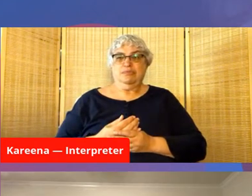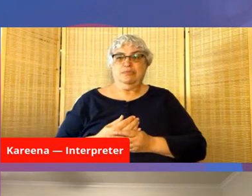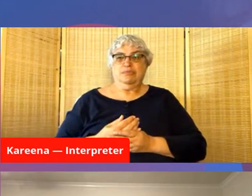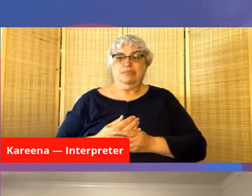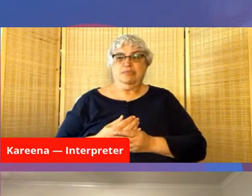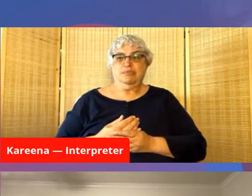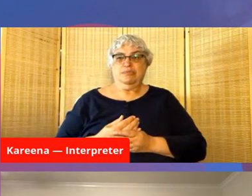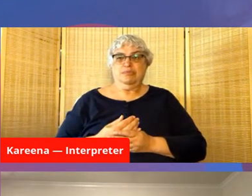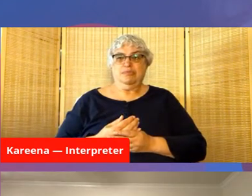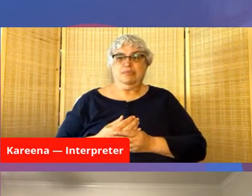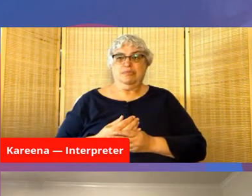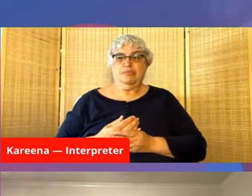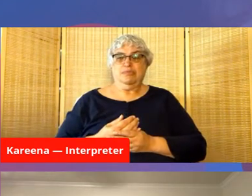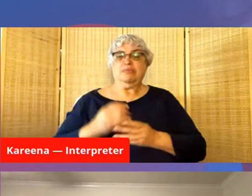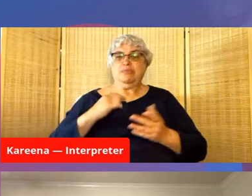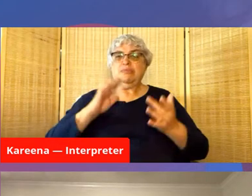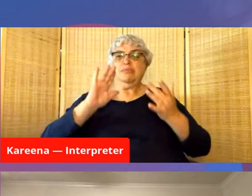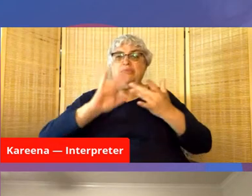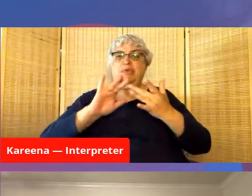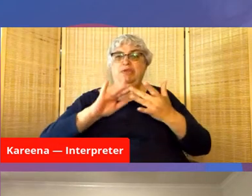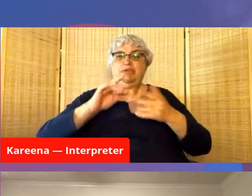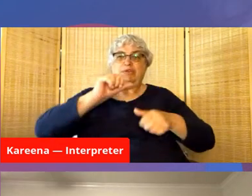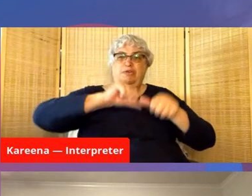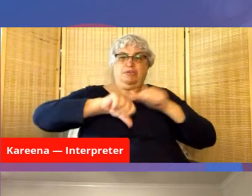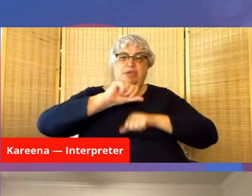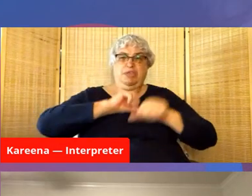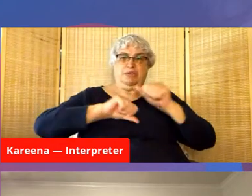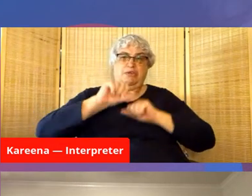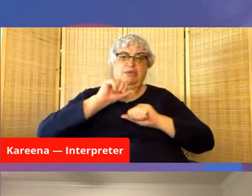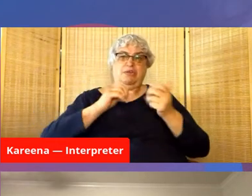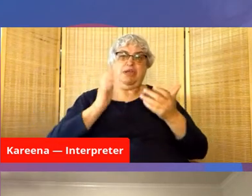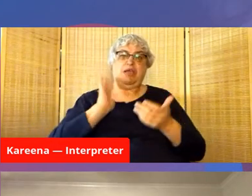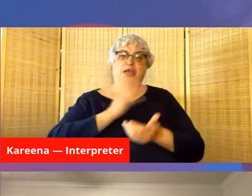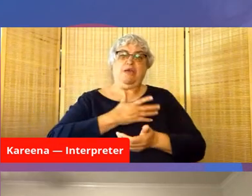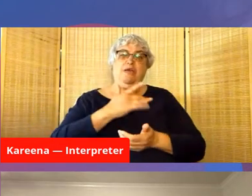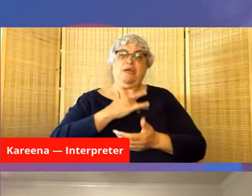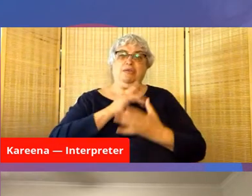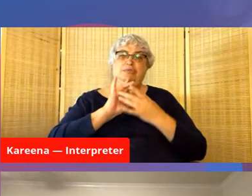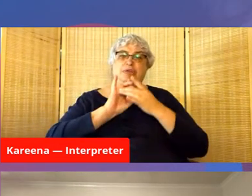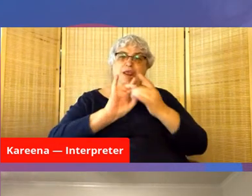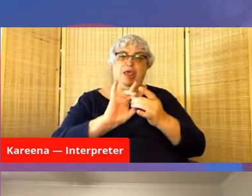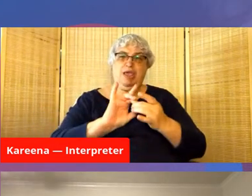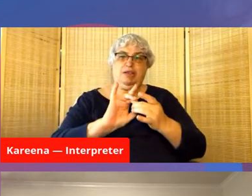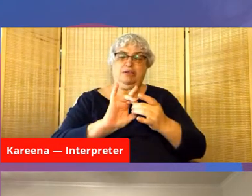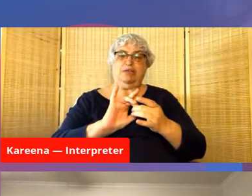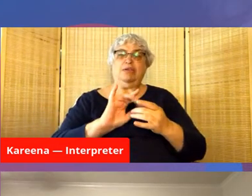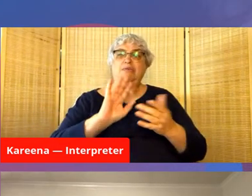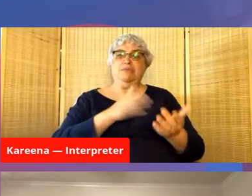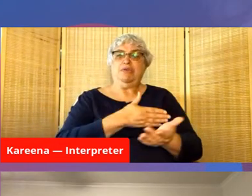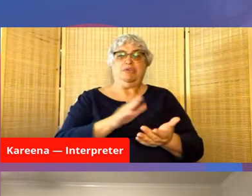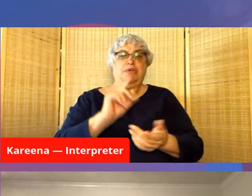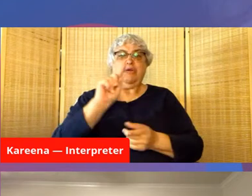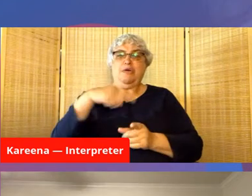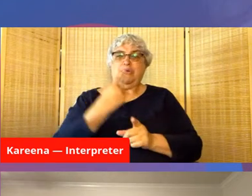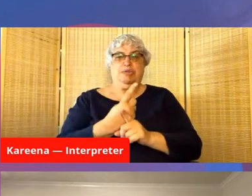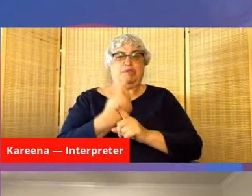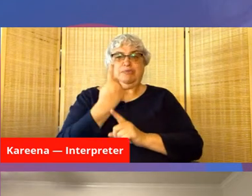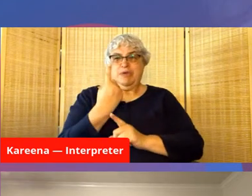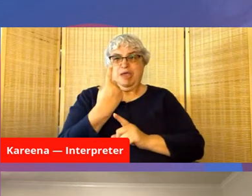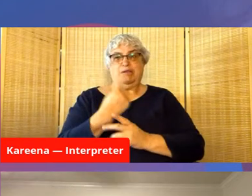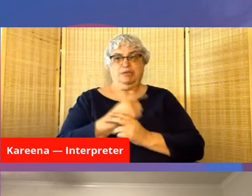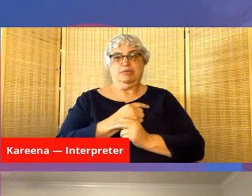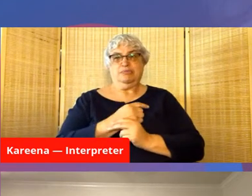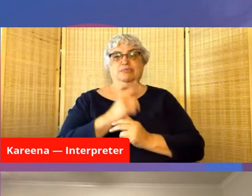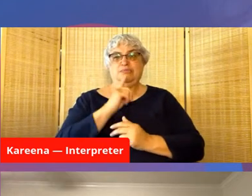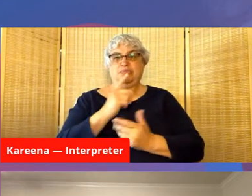this is reach out to one another. It's all about our hearts being connected, and music is the only way to do this. So I